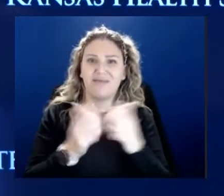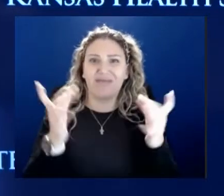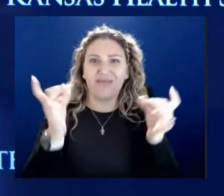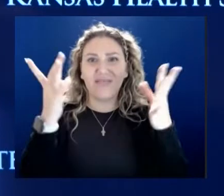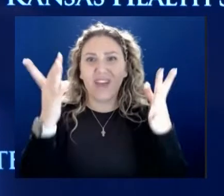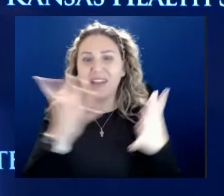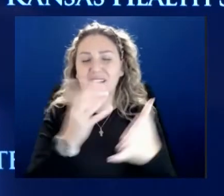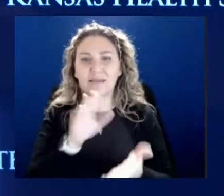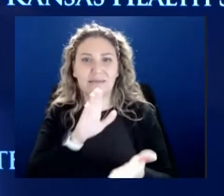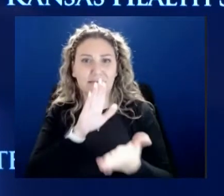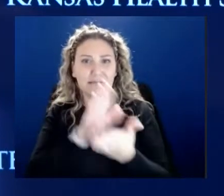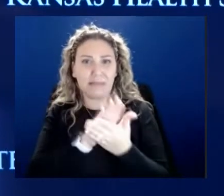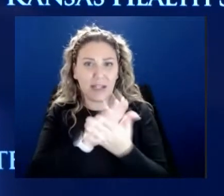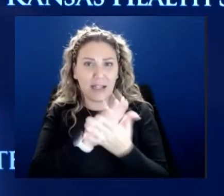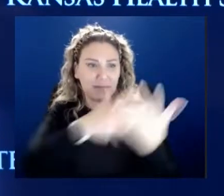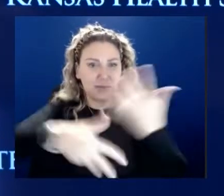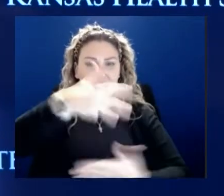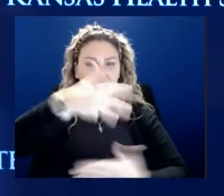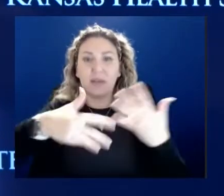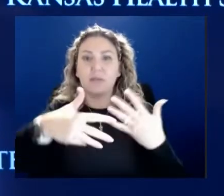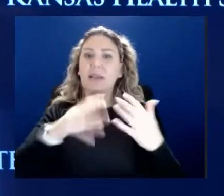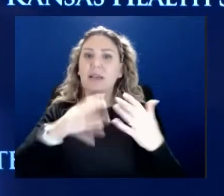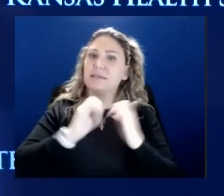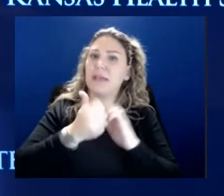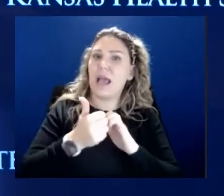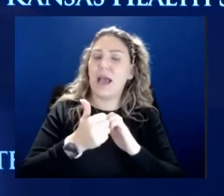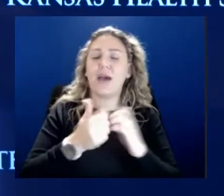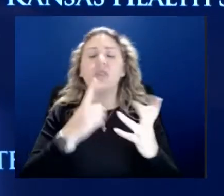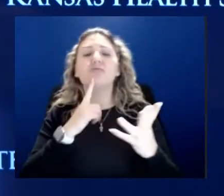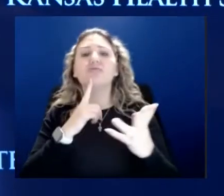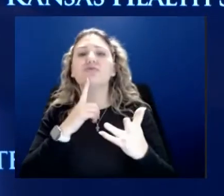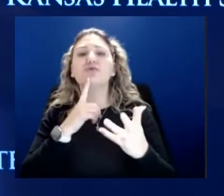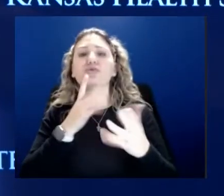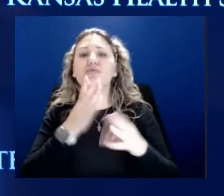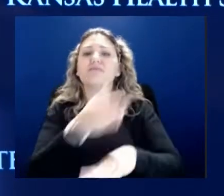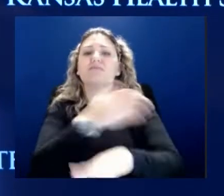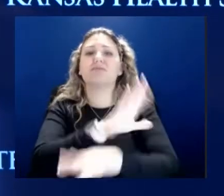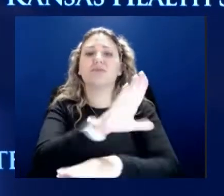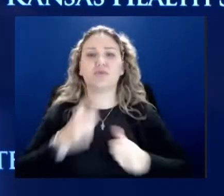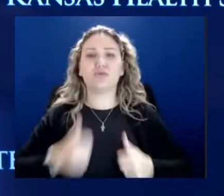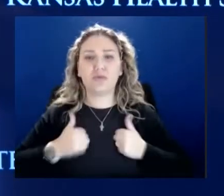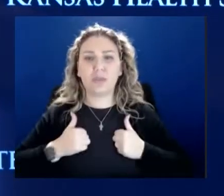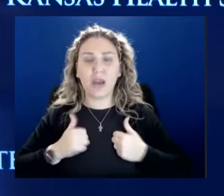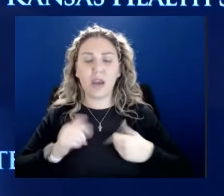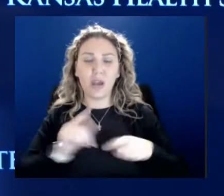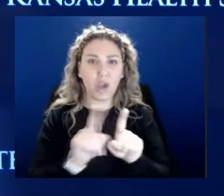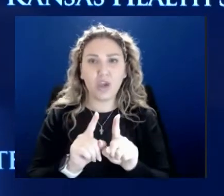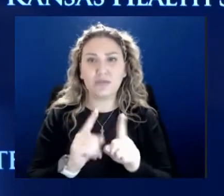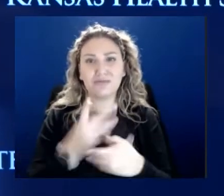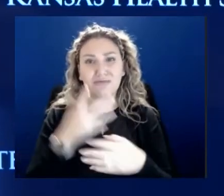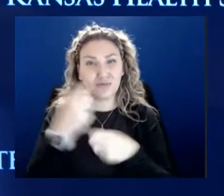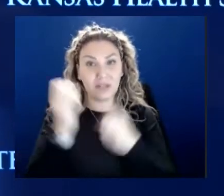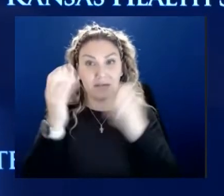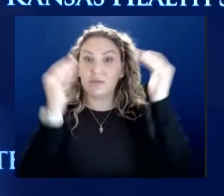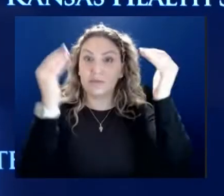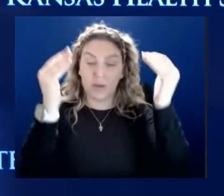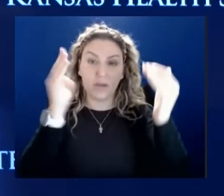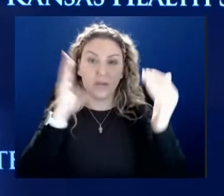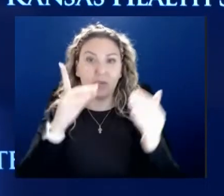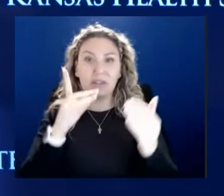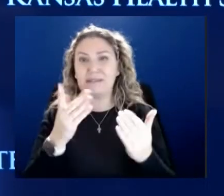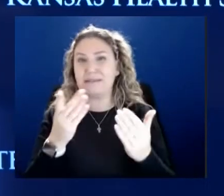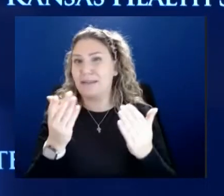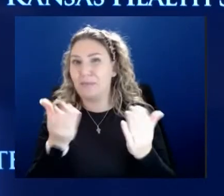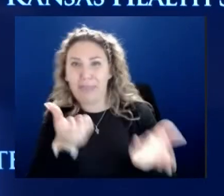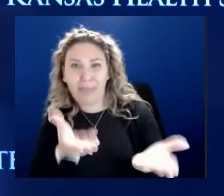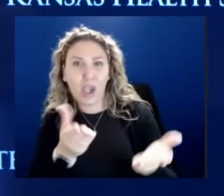success is a gateway for more opportunities for their lives, if we can let them know that there are trusted adults who are there 24/7 when they need